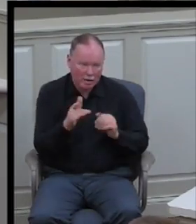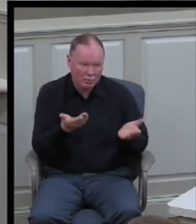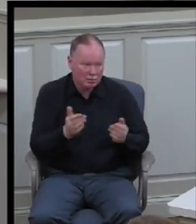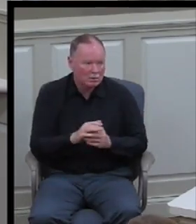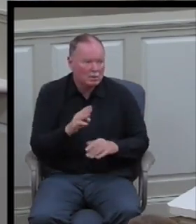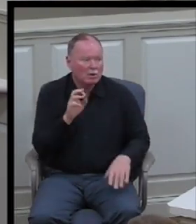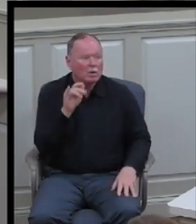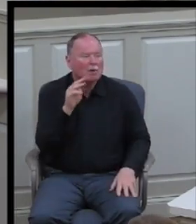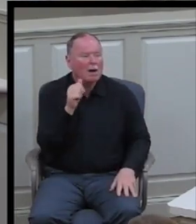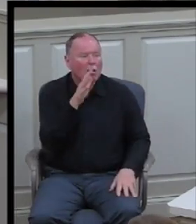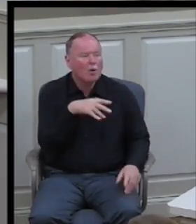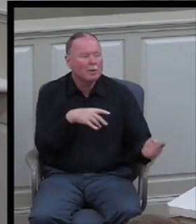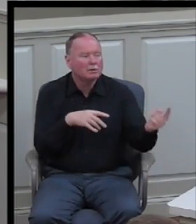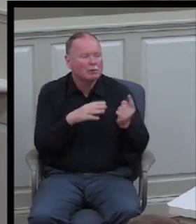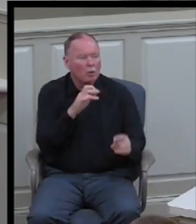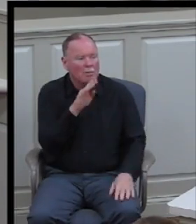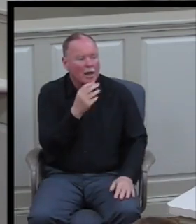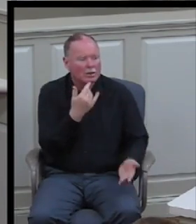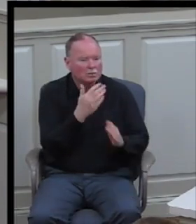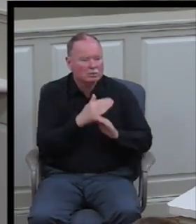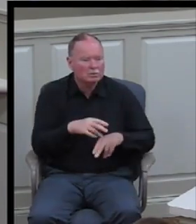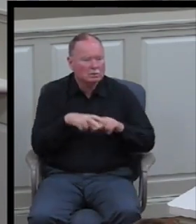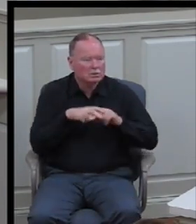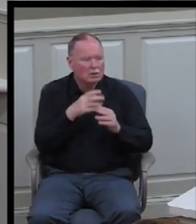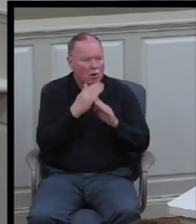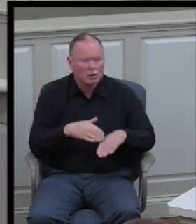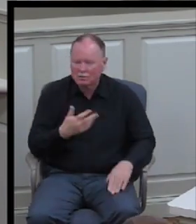Wilma, you've been silent for too long.